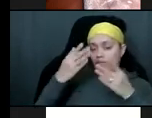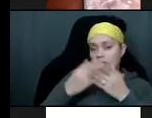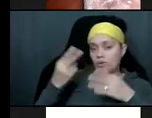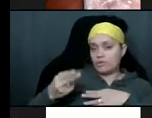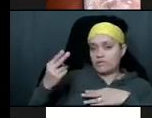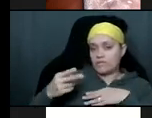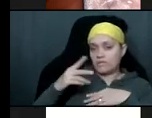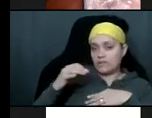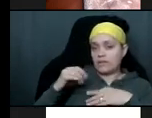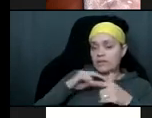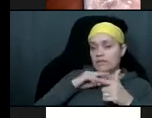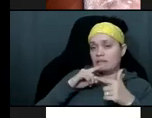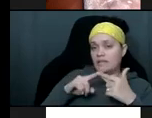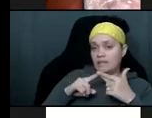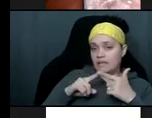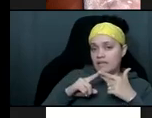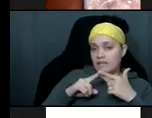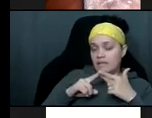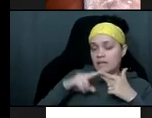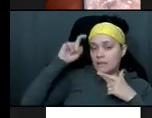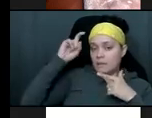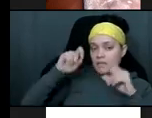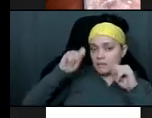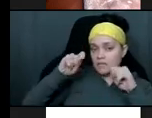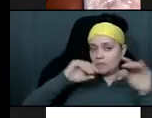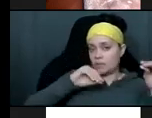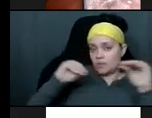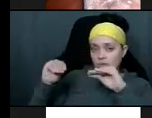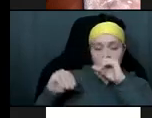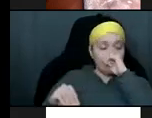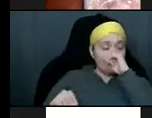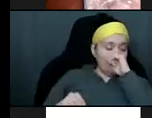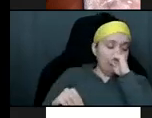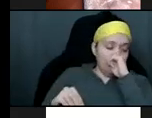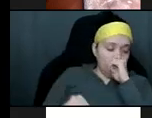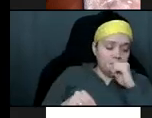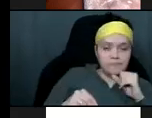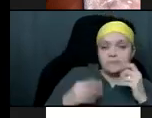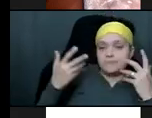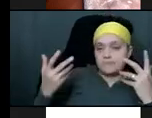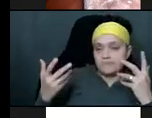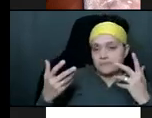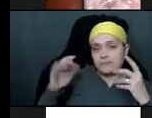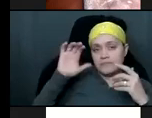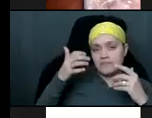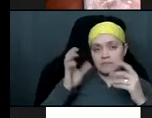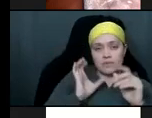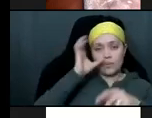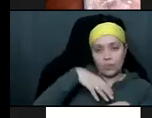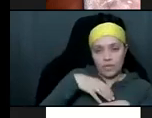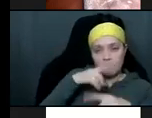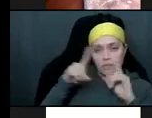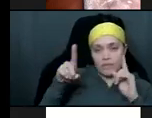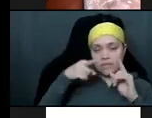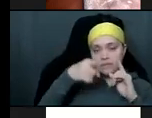and thus must be able to move. Now, that seems pretty weird because